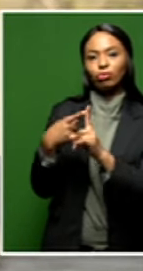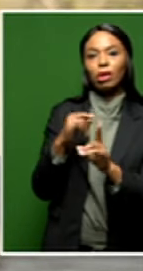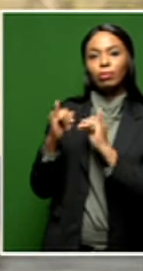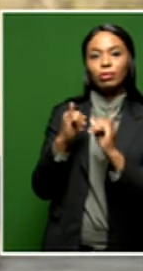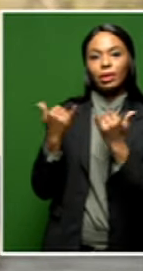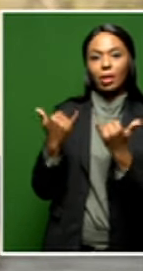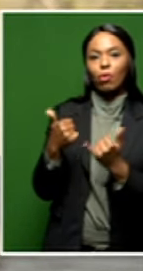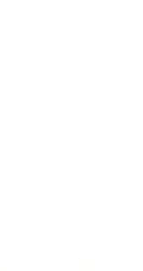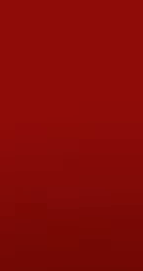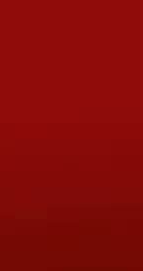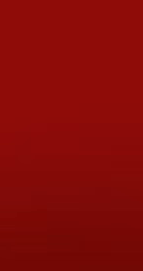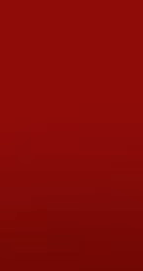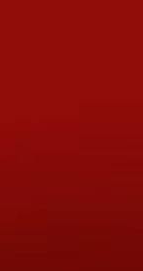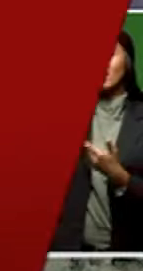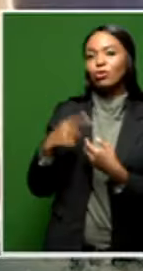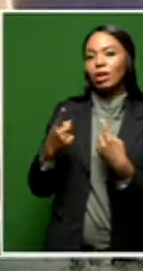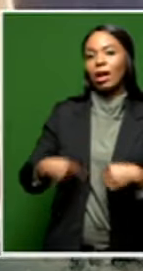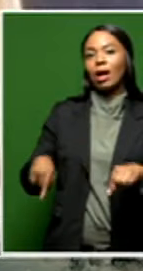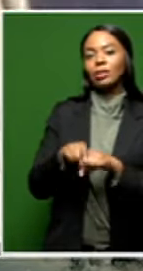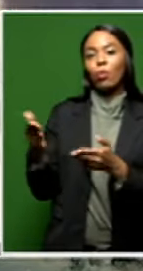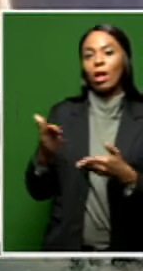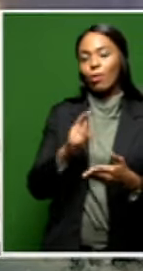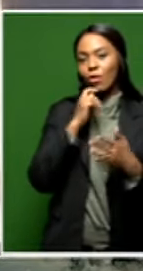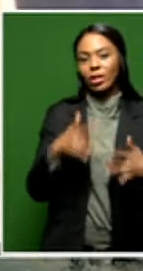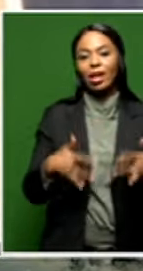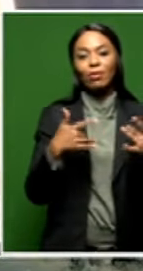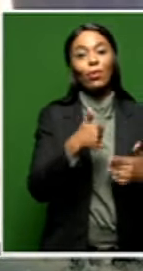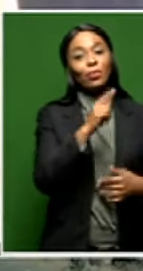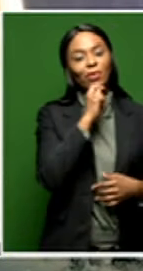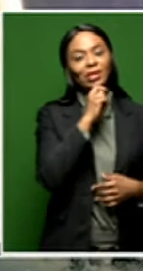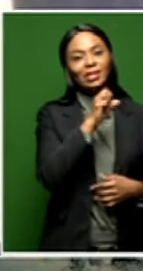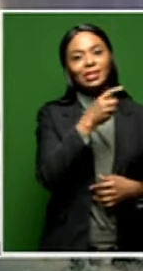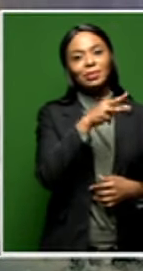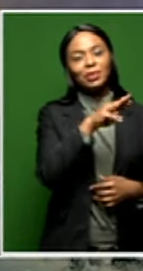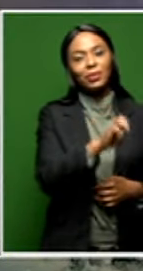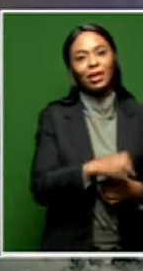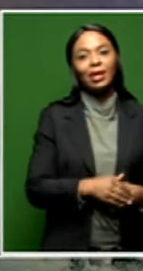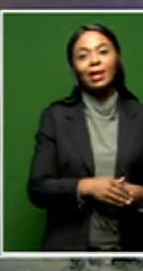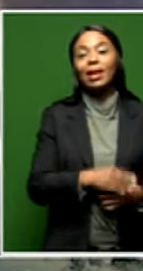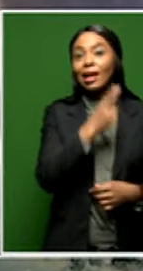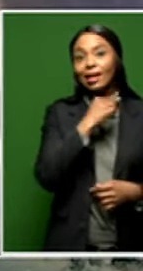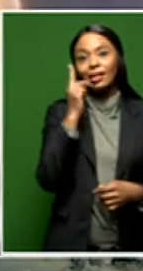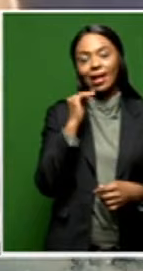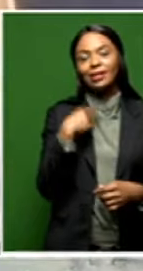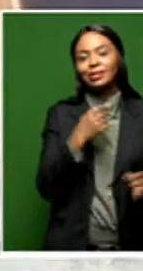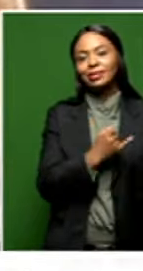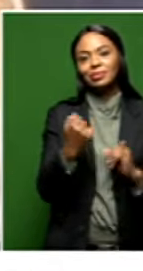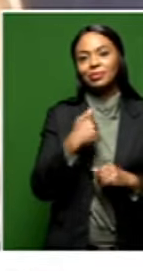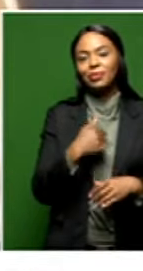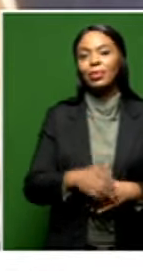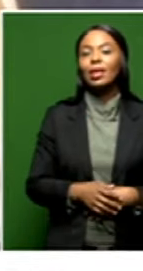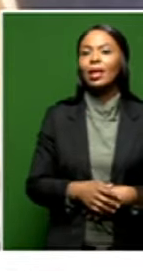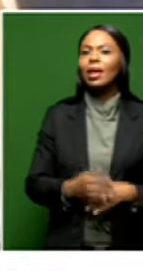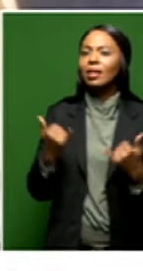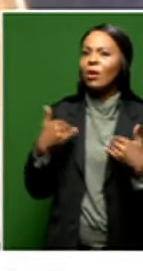Simone. Thank you so much for joining us. Welcome to Morning Live. Good morning, Simpiwe. It's lovely to be here. Now, Simone, take us back to where it all